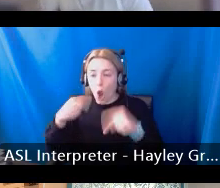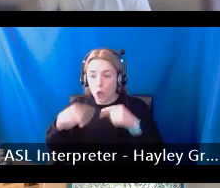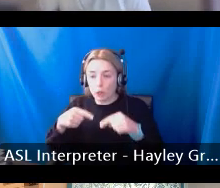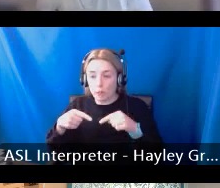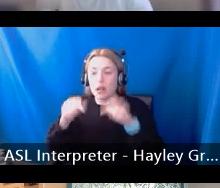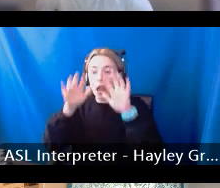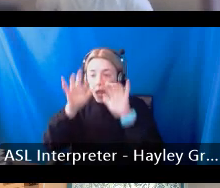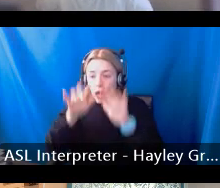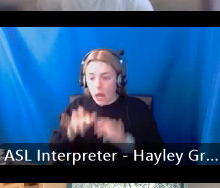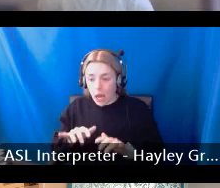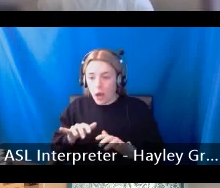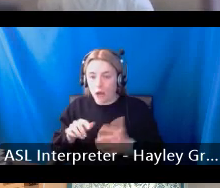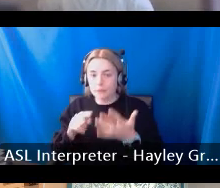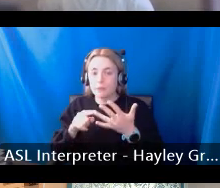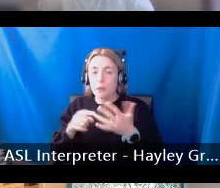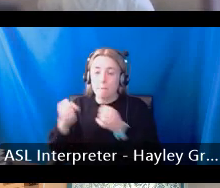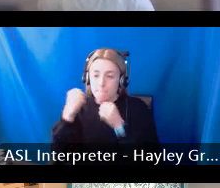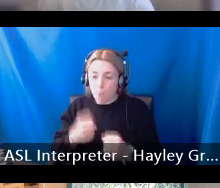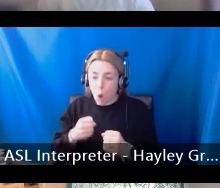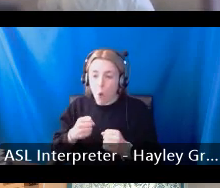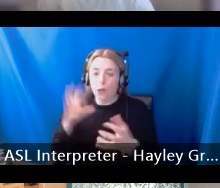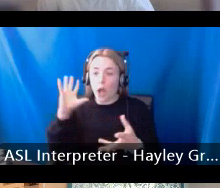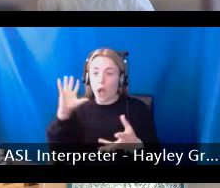Questions there?